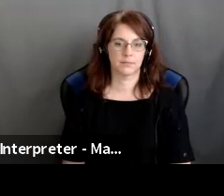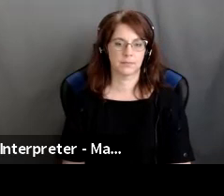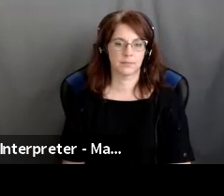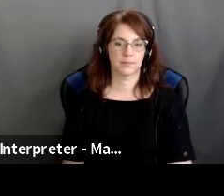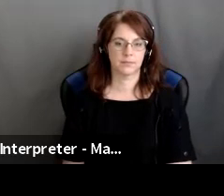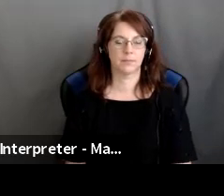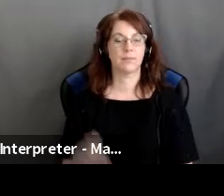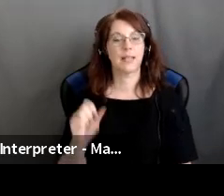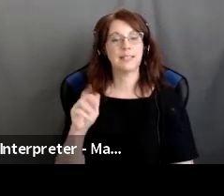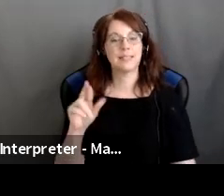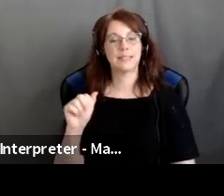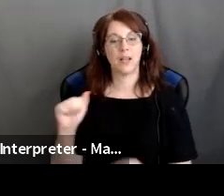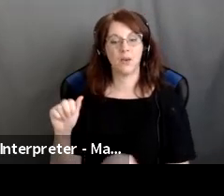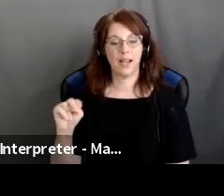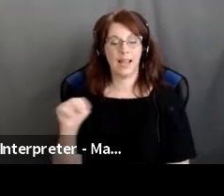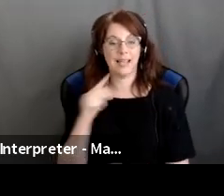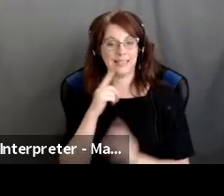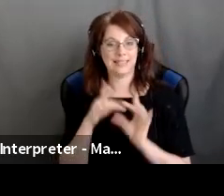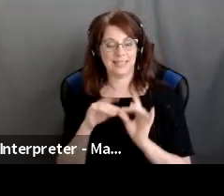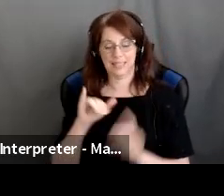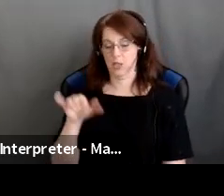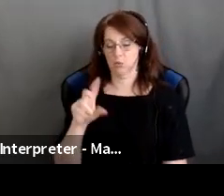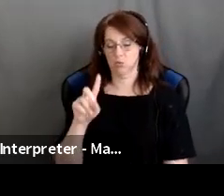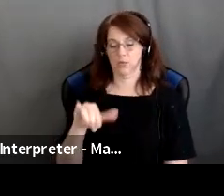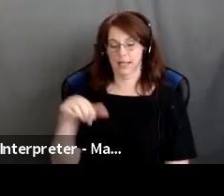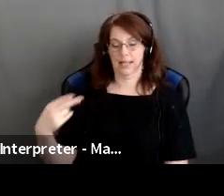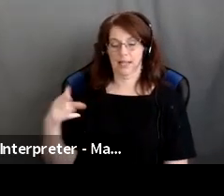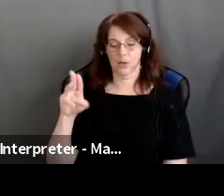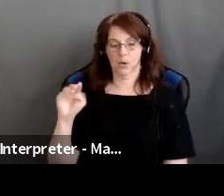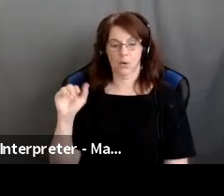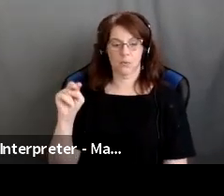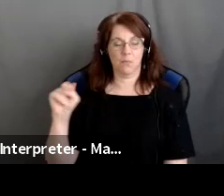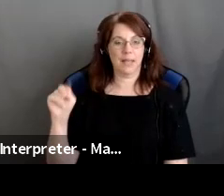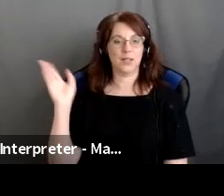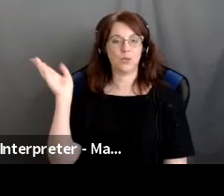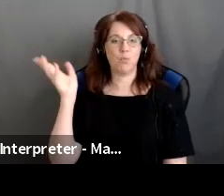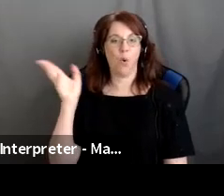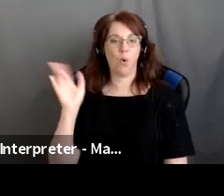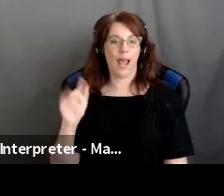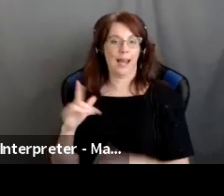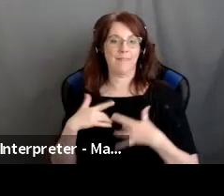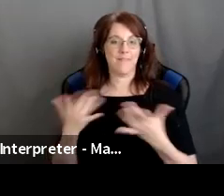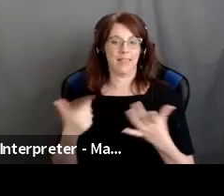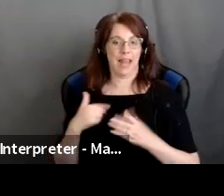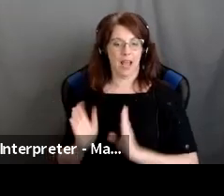So Sarah Ann says, Judy Human spoke at an event I organized, one of the best moments of my